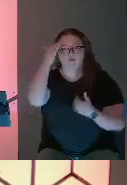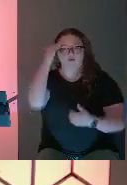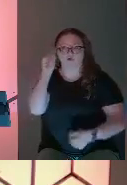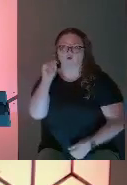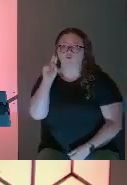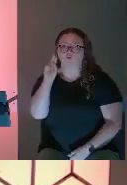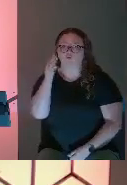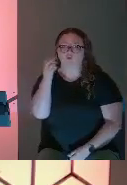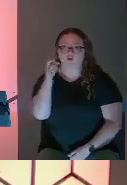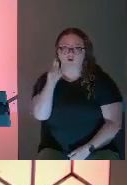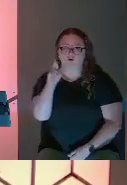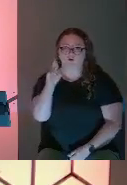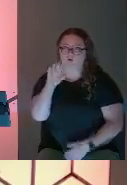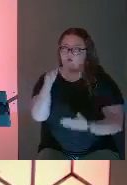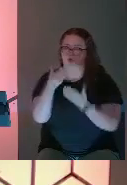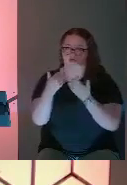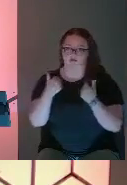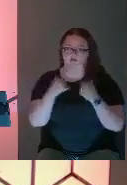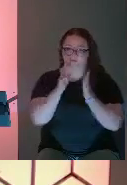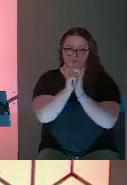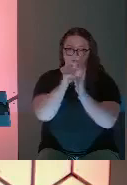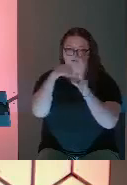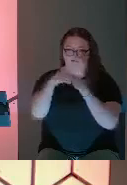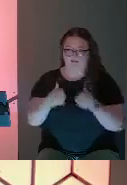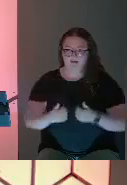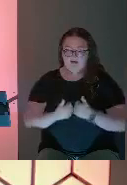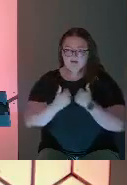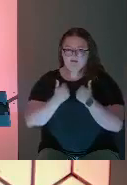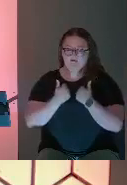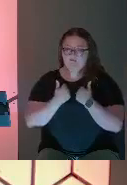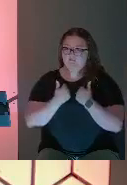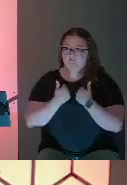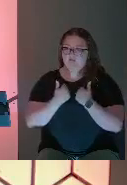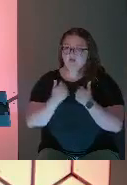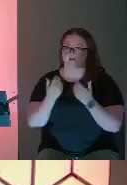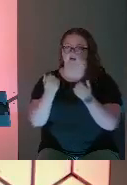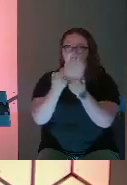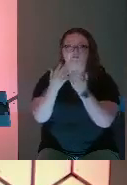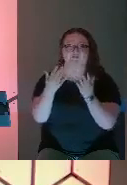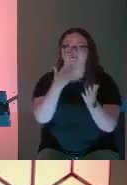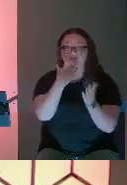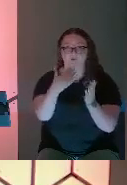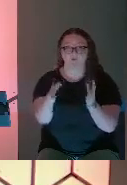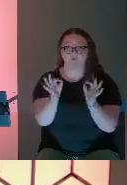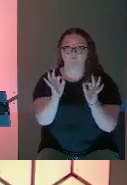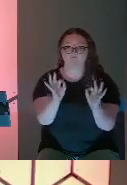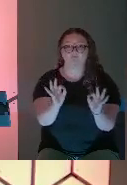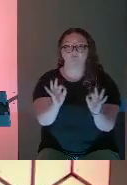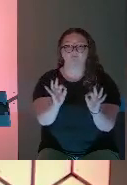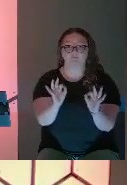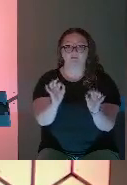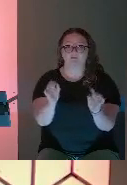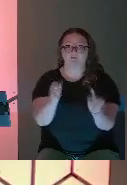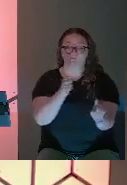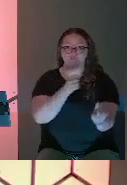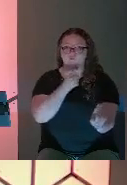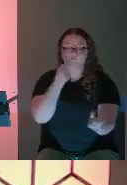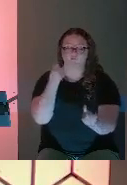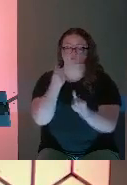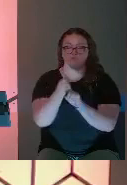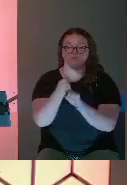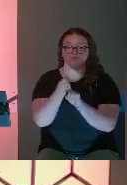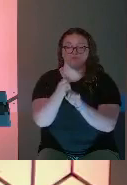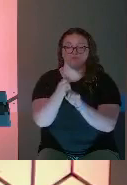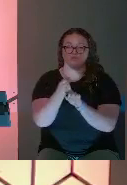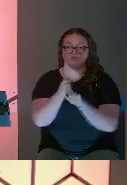And, you know, we all have those moments in life where we're driving along and everything's good. And then all of a sudden,